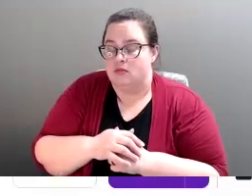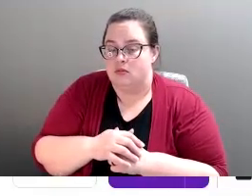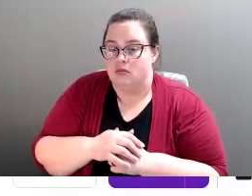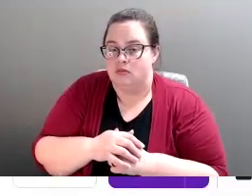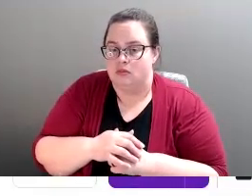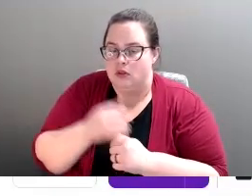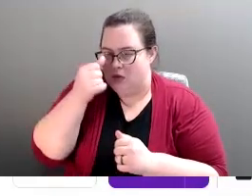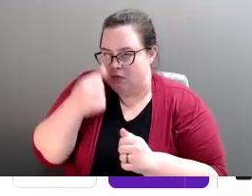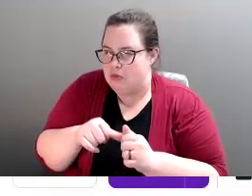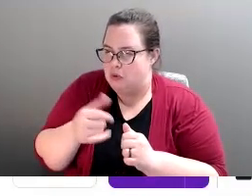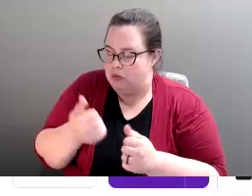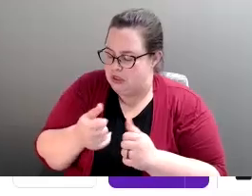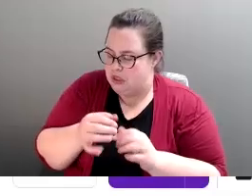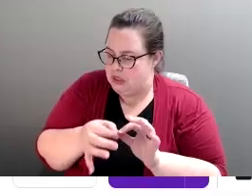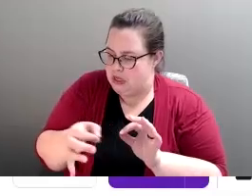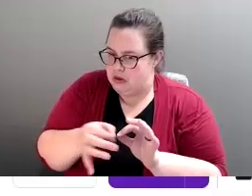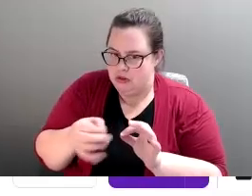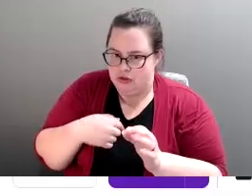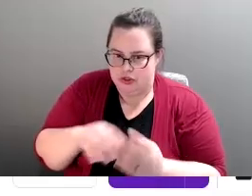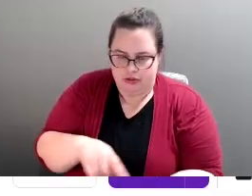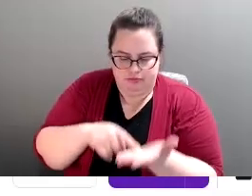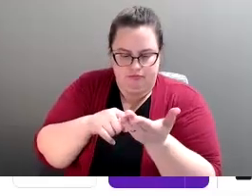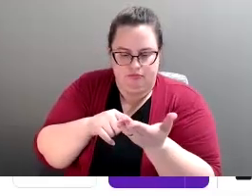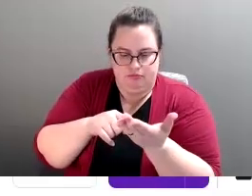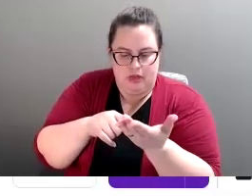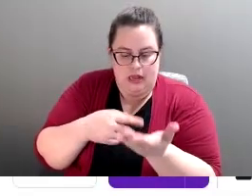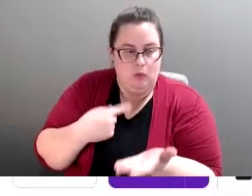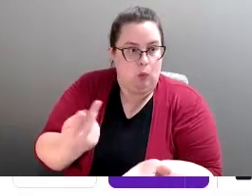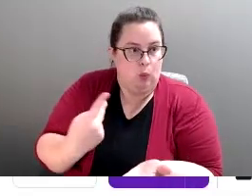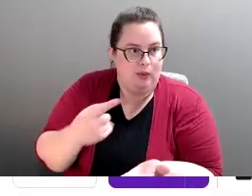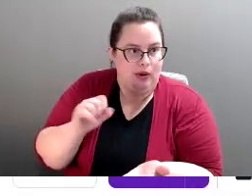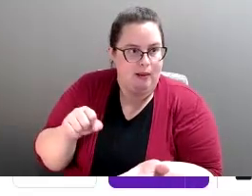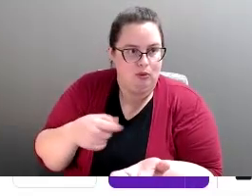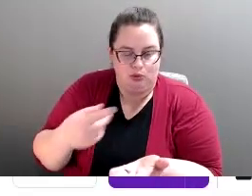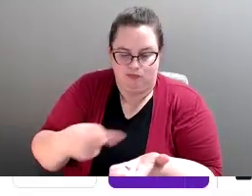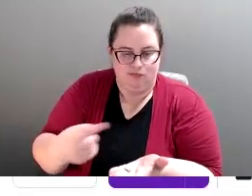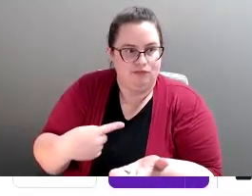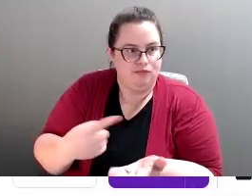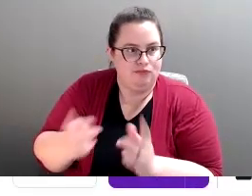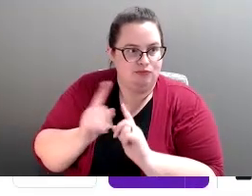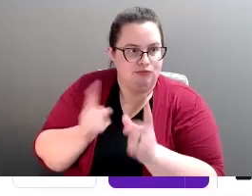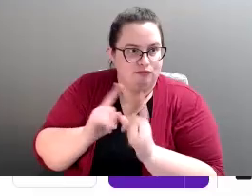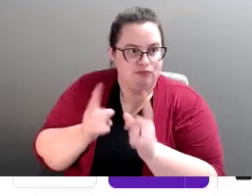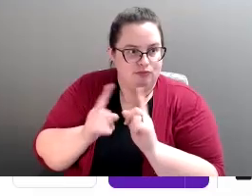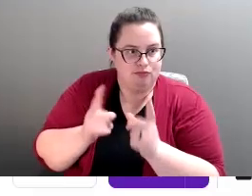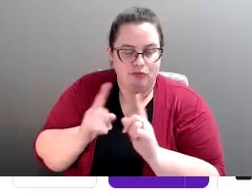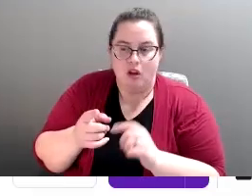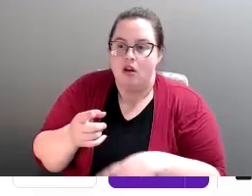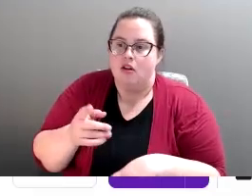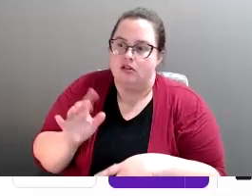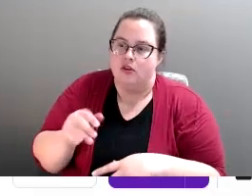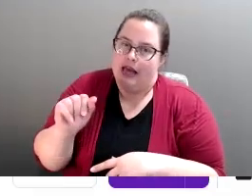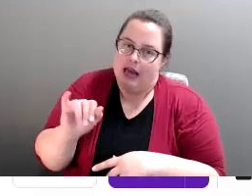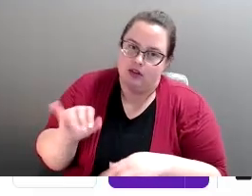can't remember what language it was. We just held it up and we were able to have a conversation. But AI is definitely doing some of that as